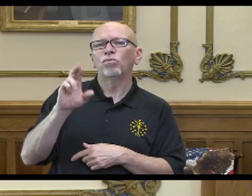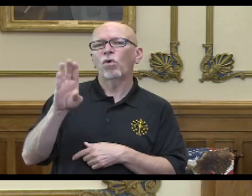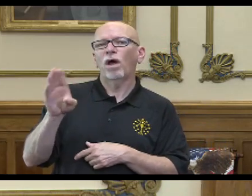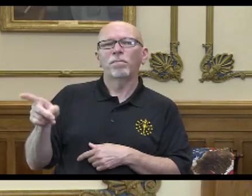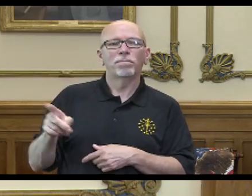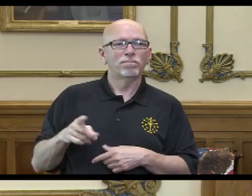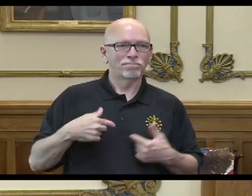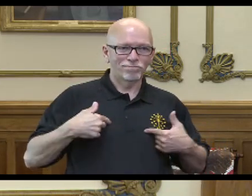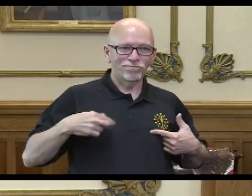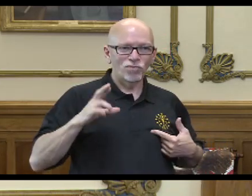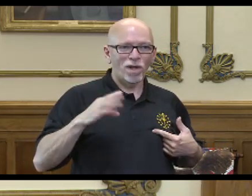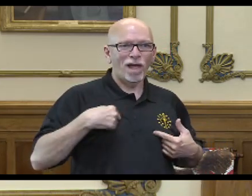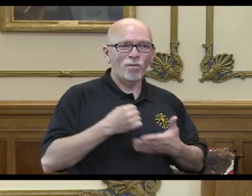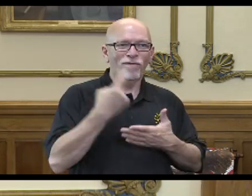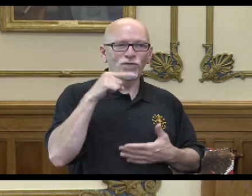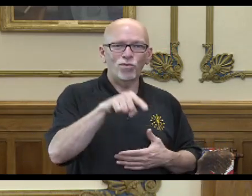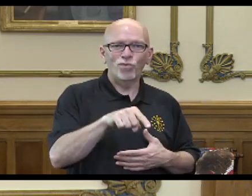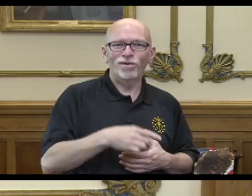wore it for you.